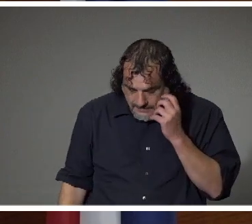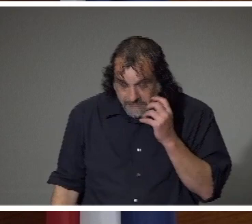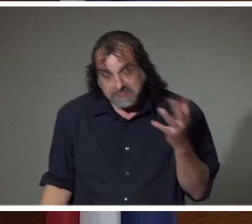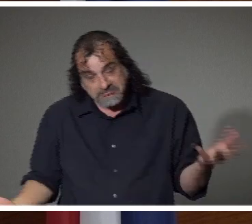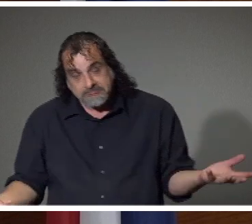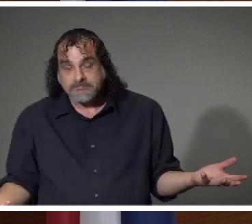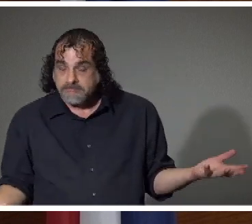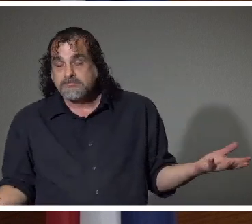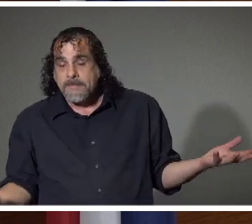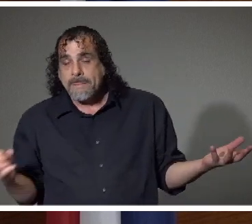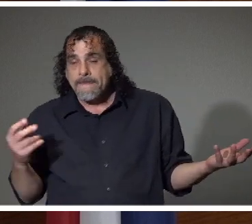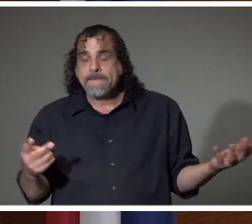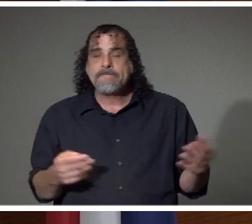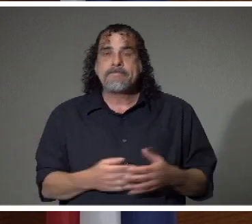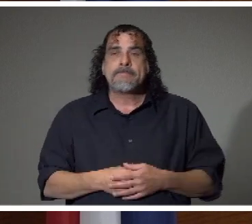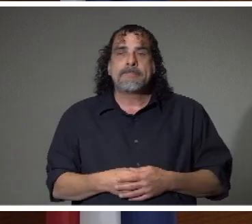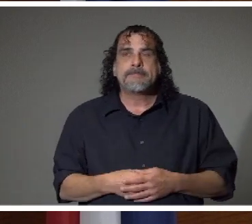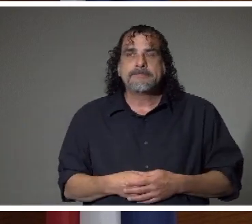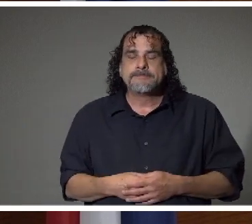that the